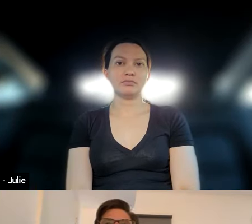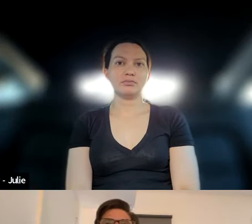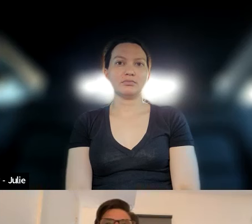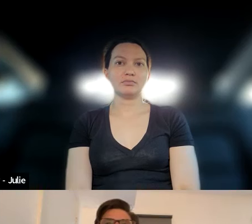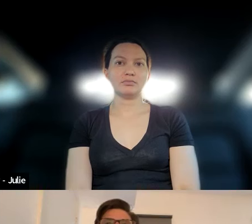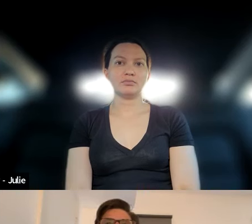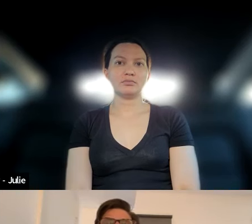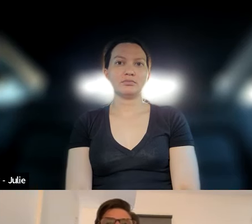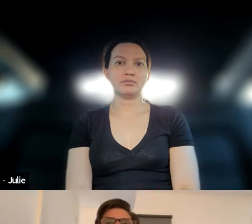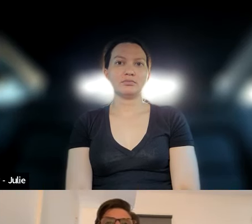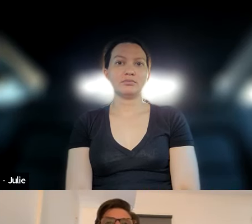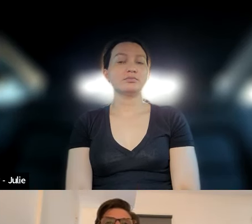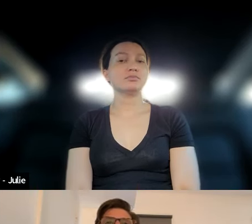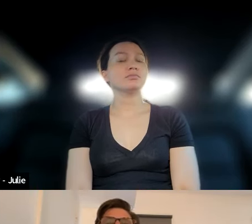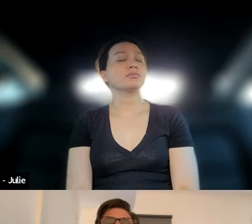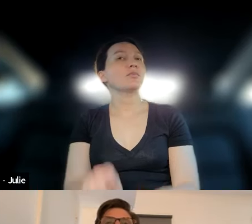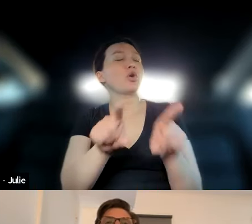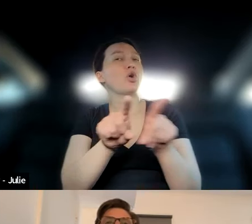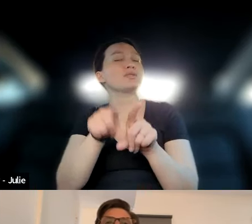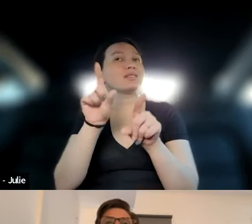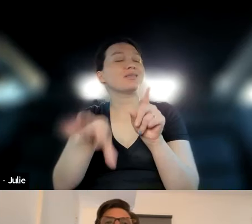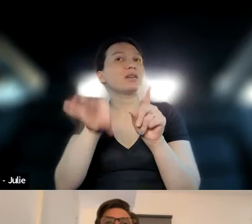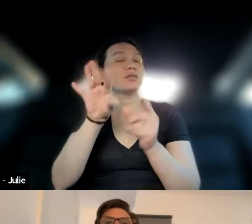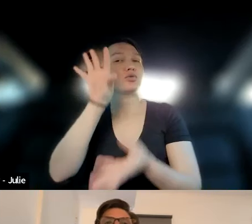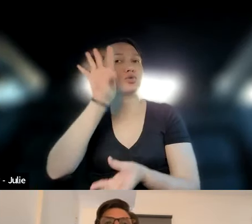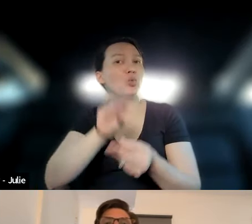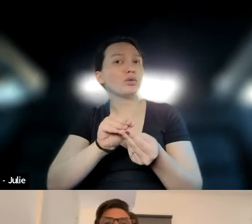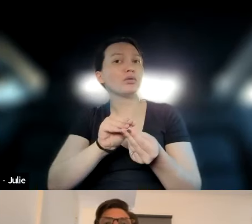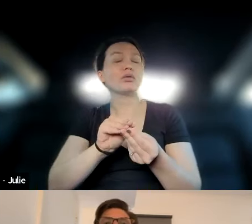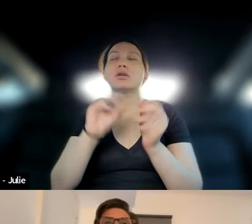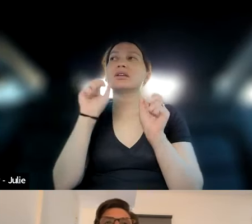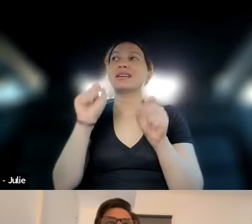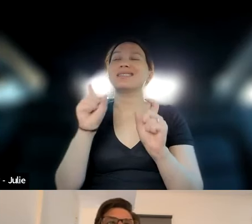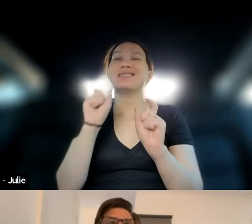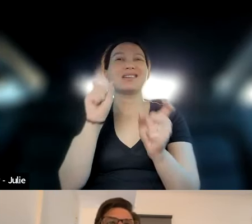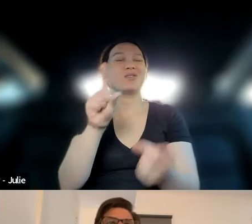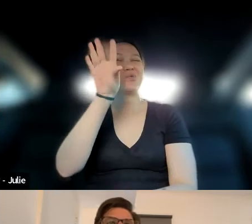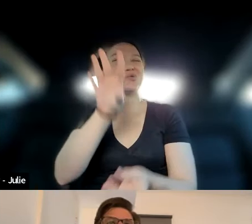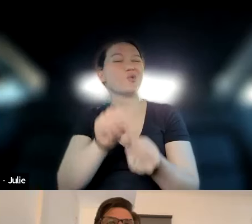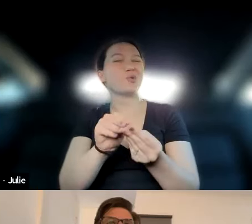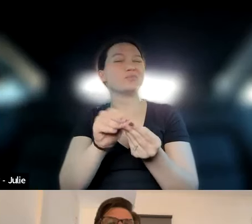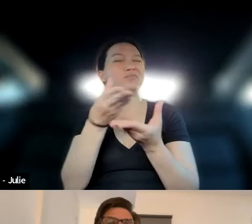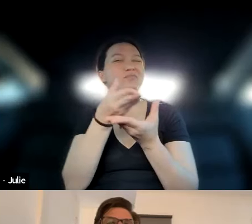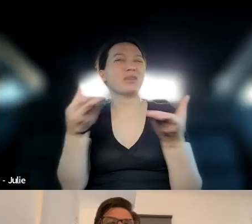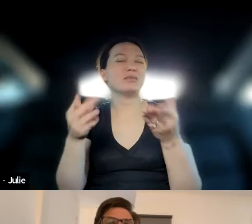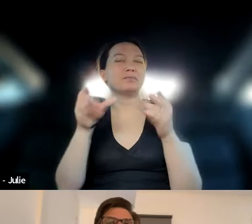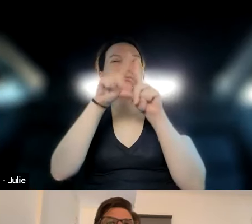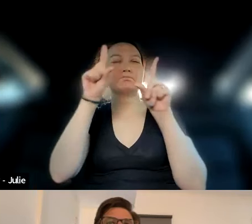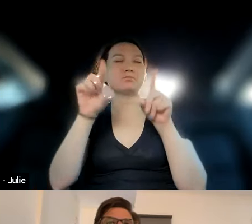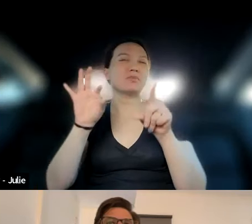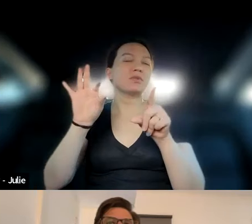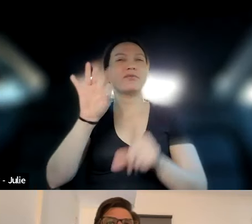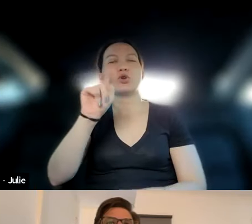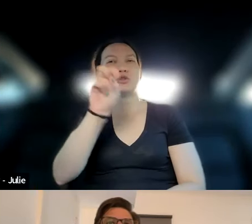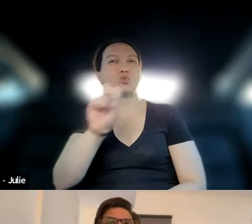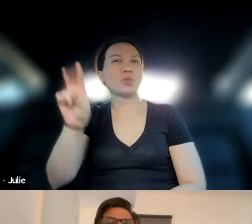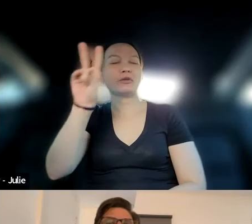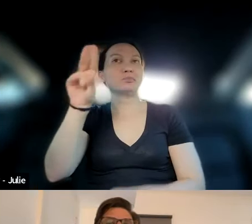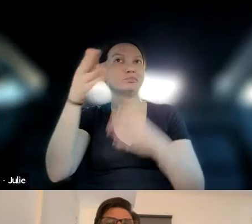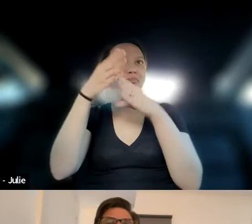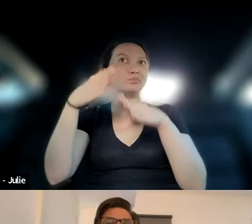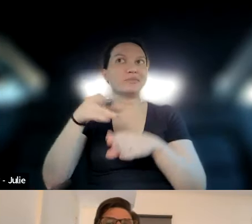But I can find out the total. What we can do is we can get you a total amenity square footage breakdown, if that's helpful, just so